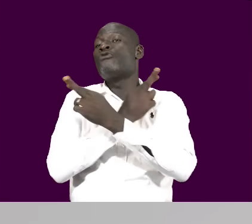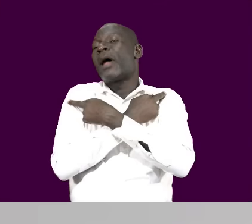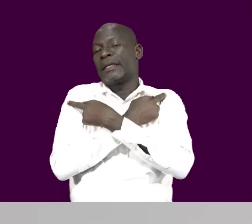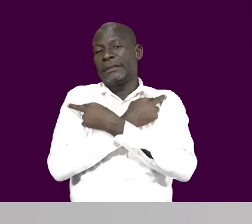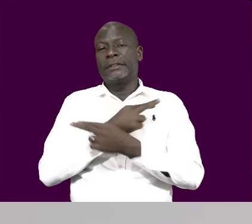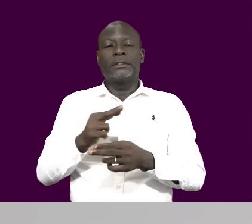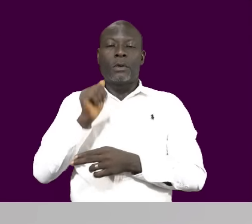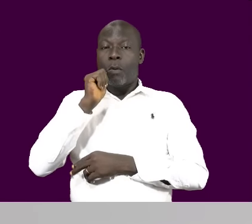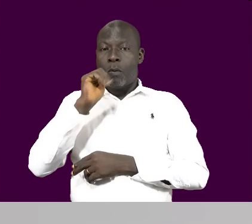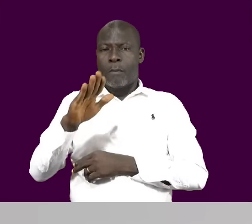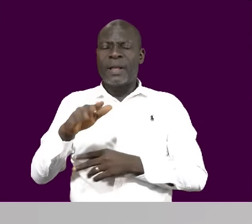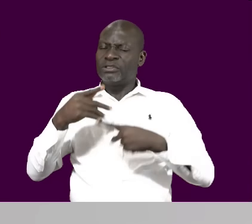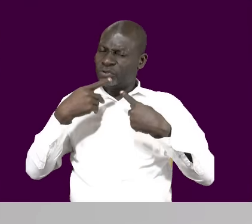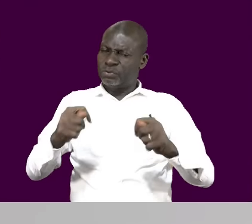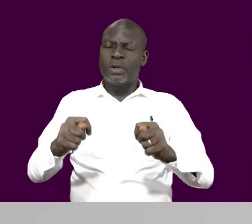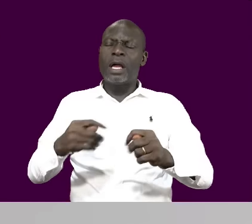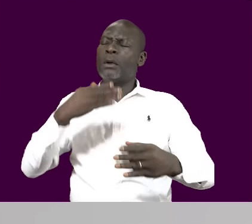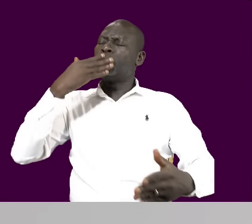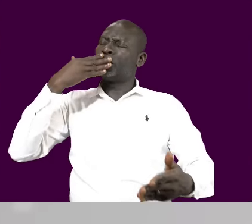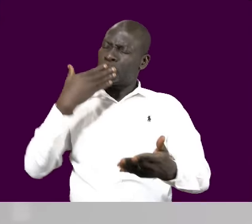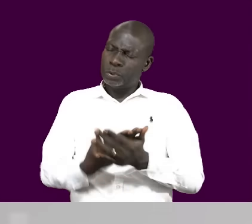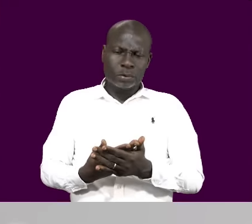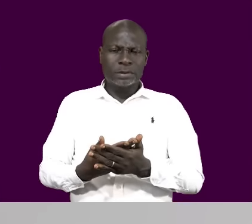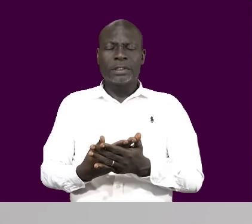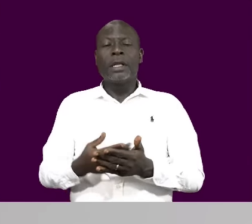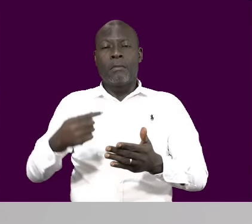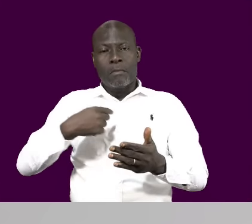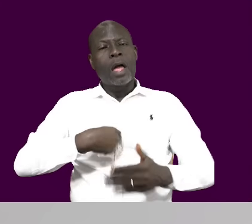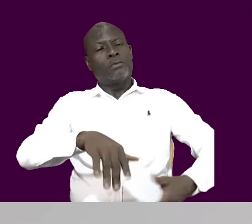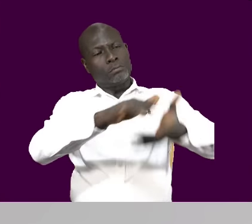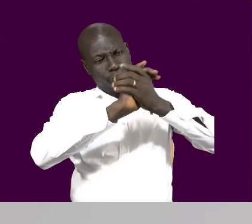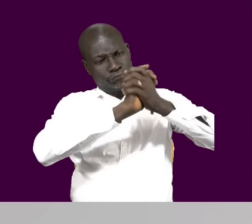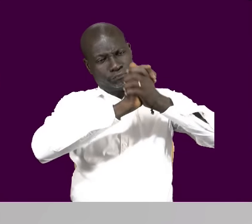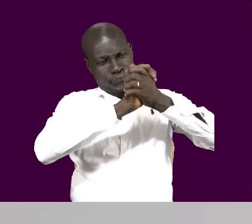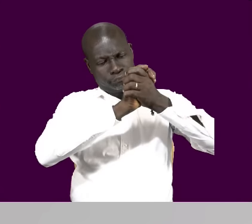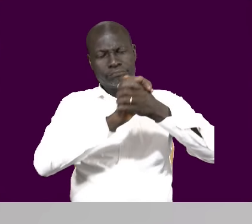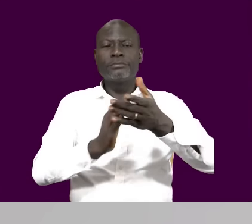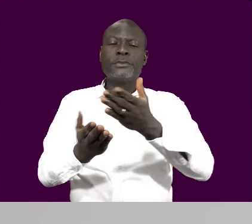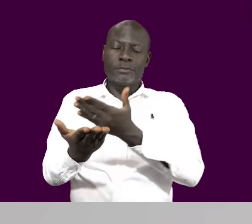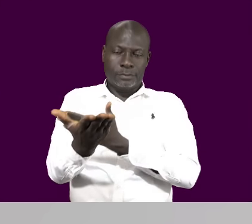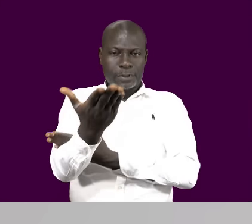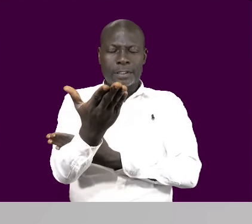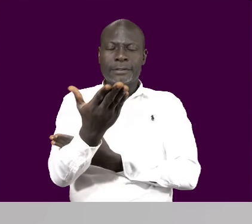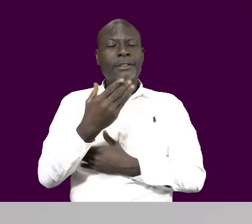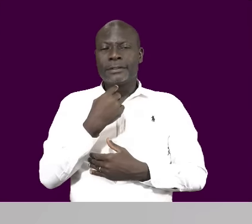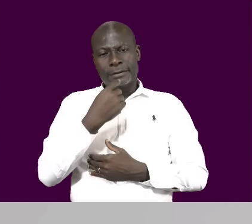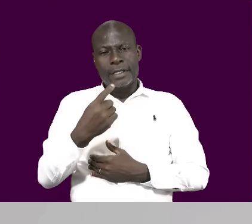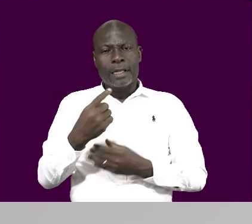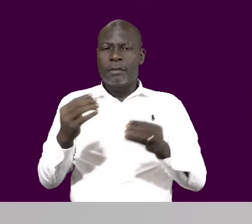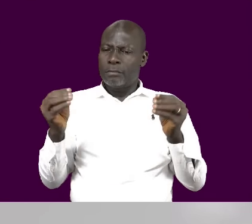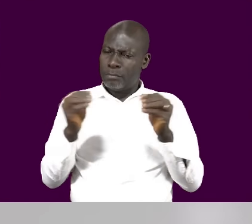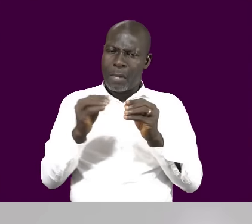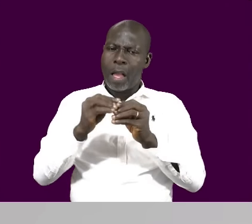ababa wai abomodin eye na me bona baso ene anopai na dodo a